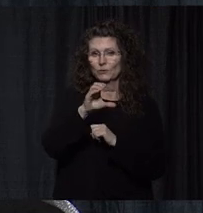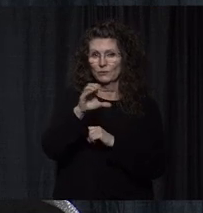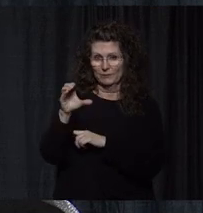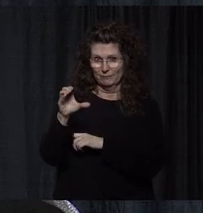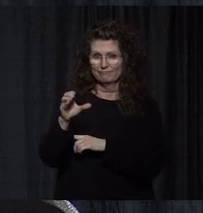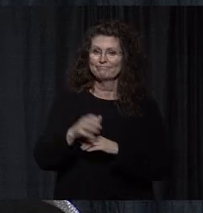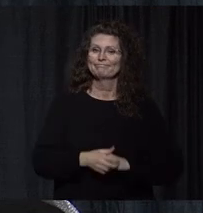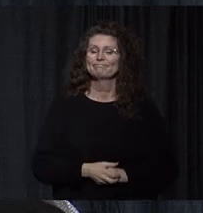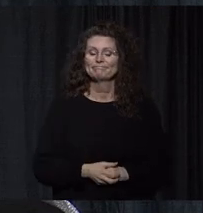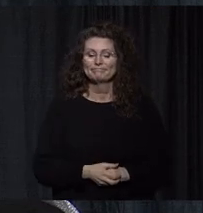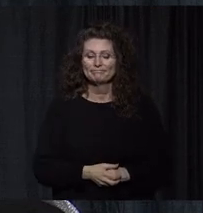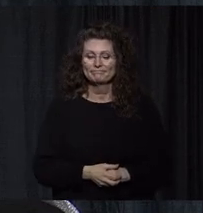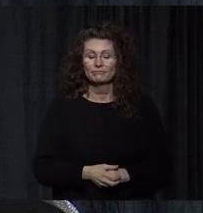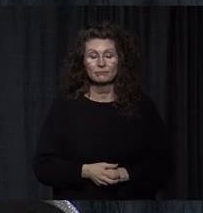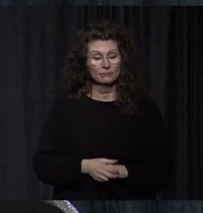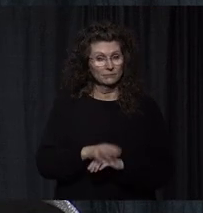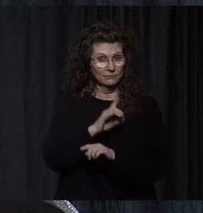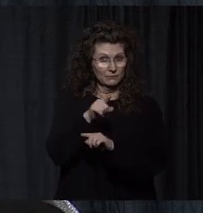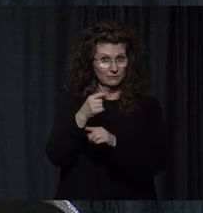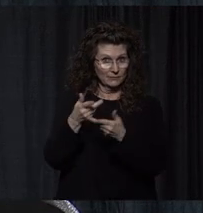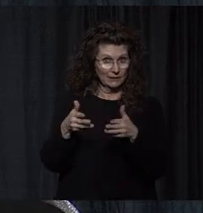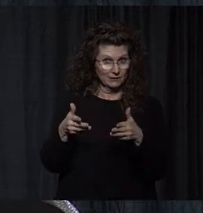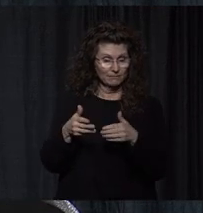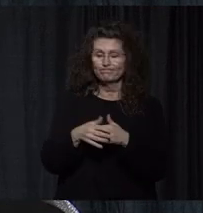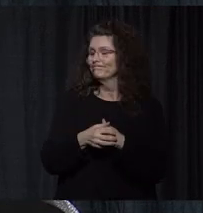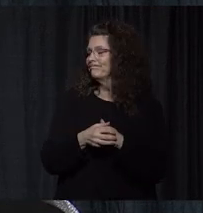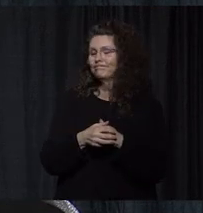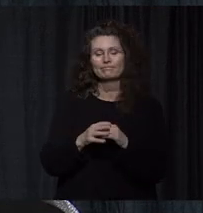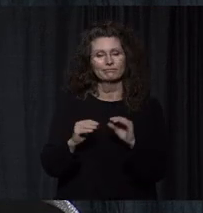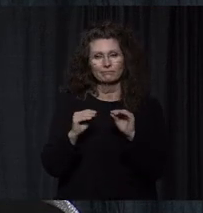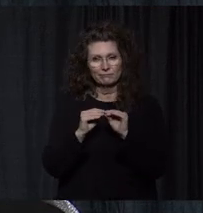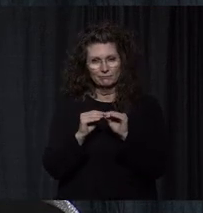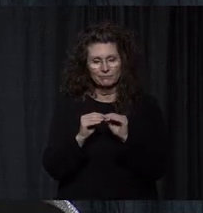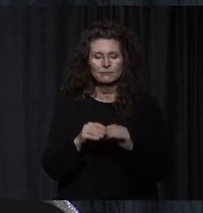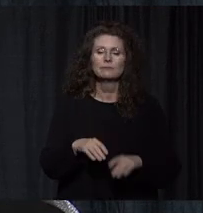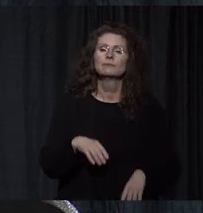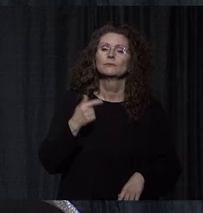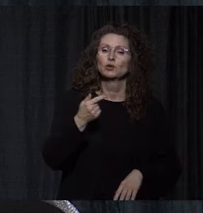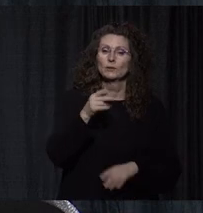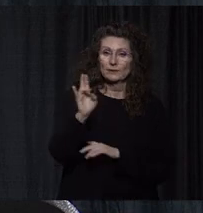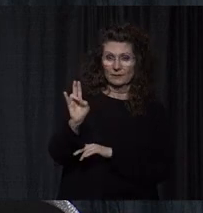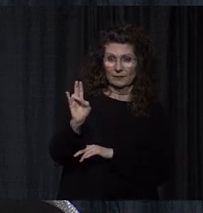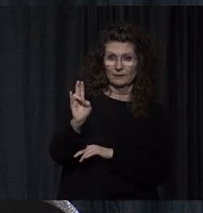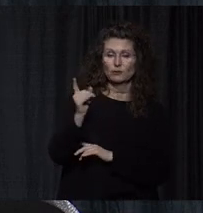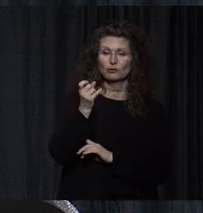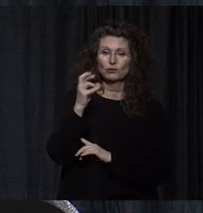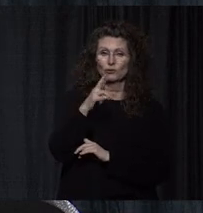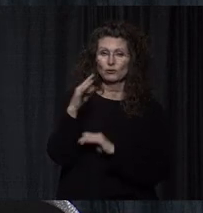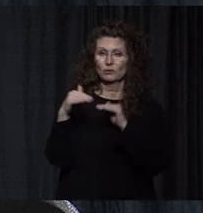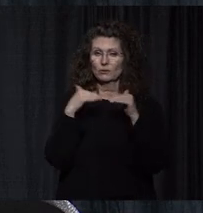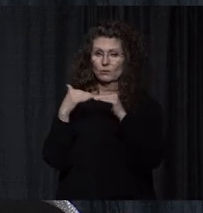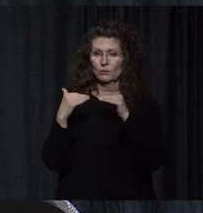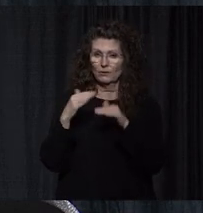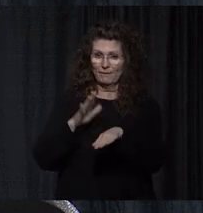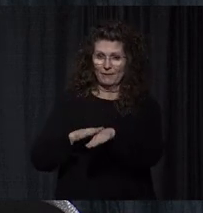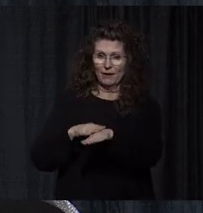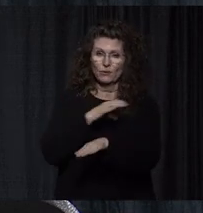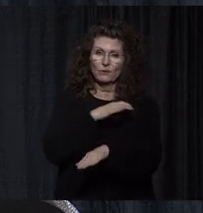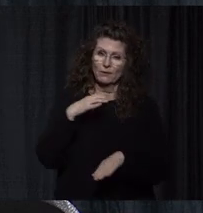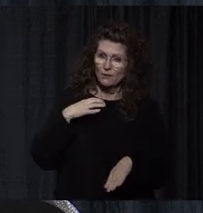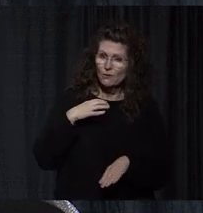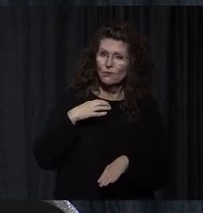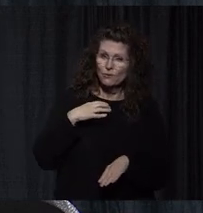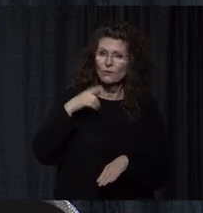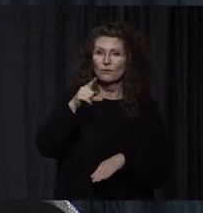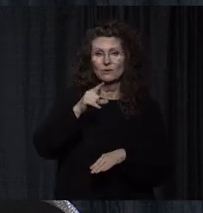Canada. And that's not all. She served as a member of the G7 Gender Equality Advisory Council, which is